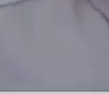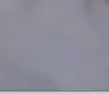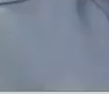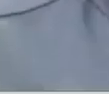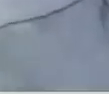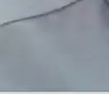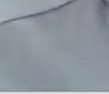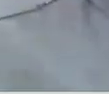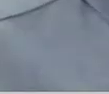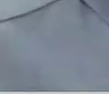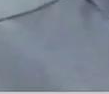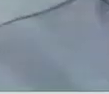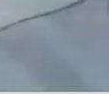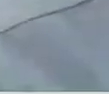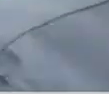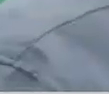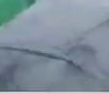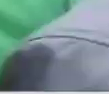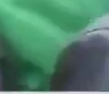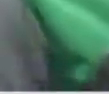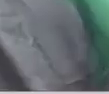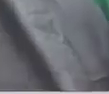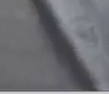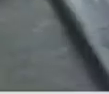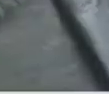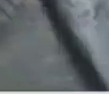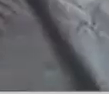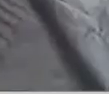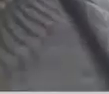Okay. Mheshimiwa Ndeti, you start, eh?